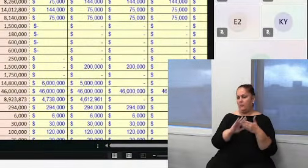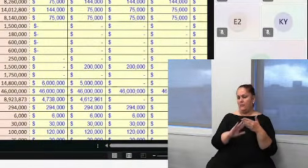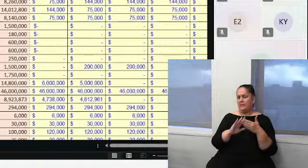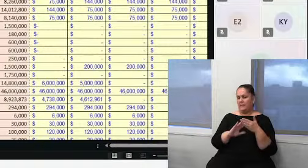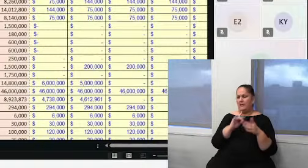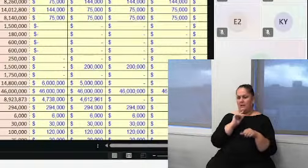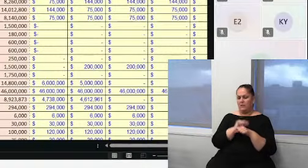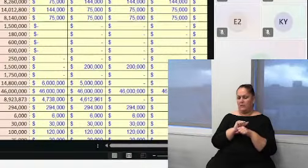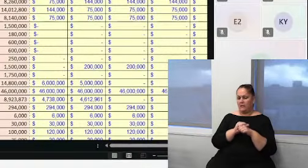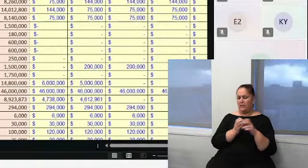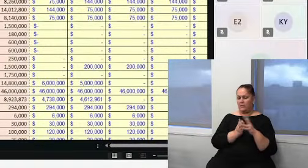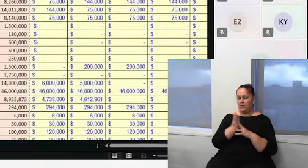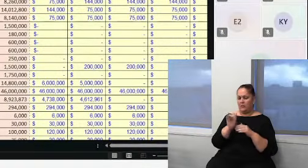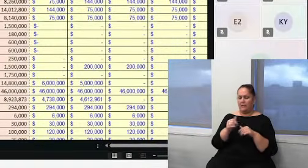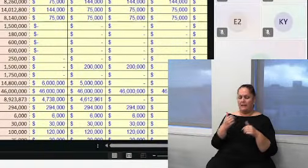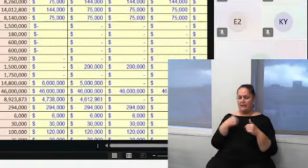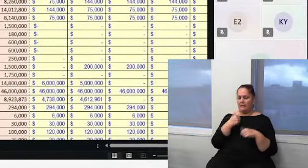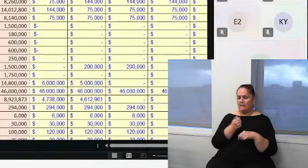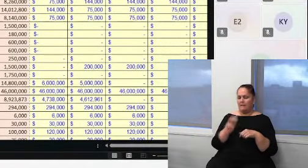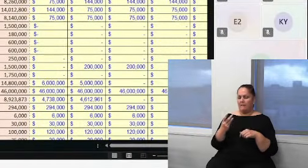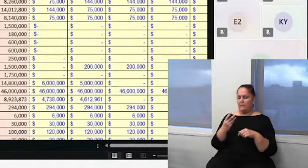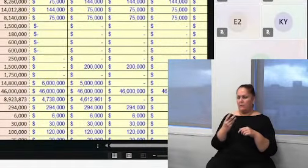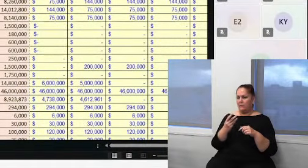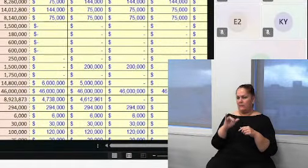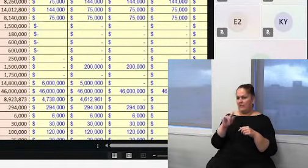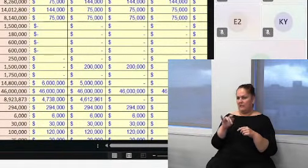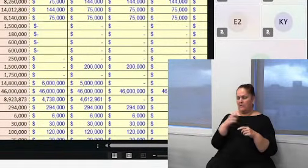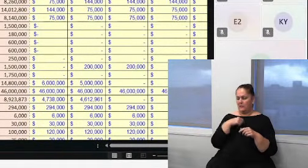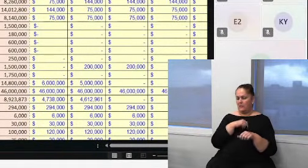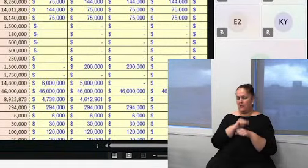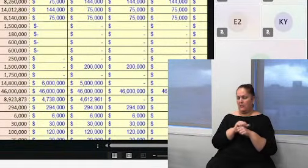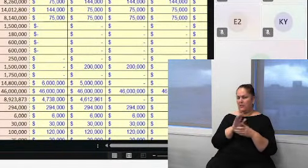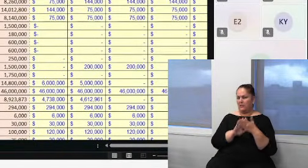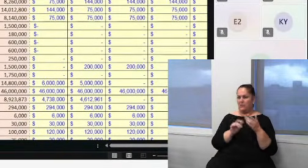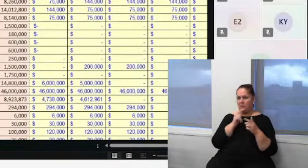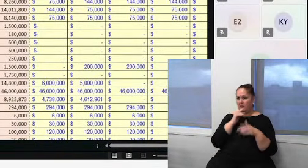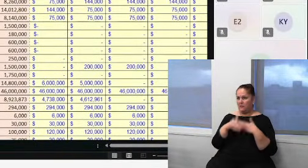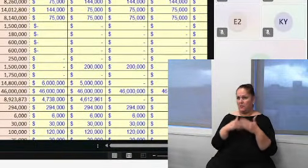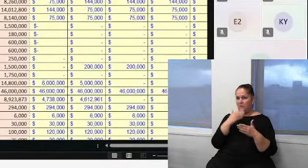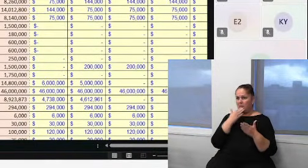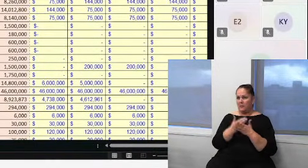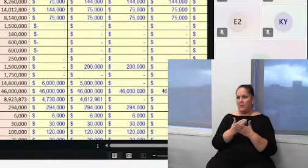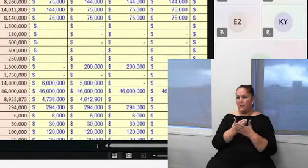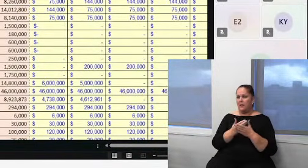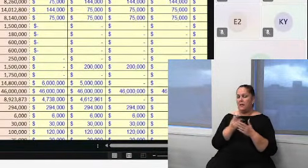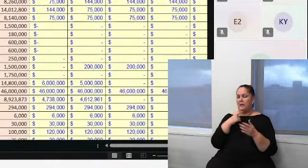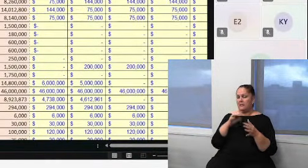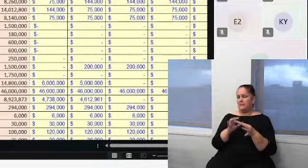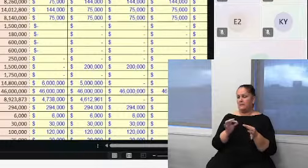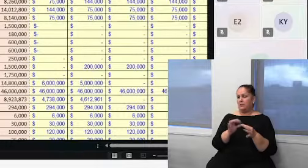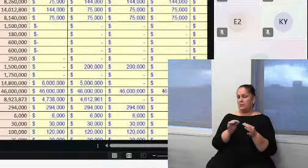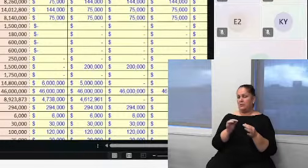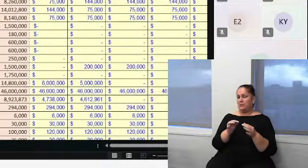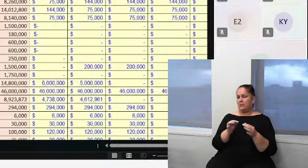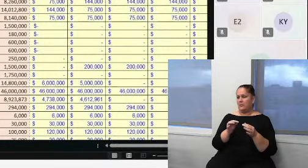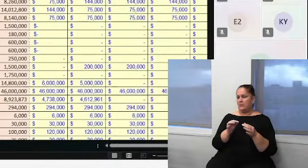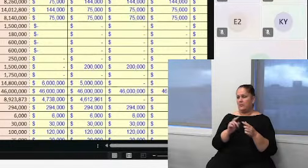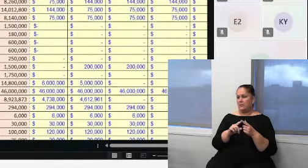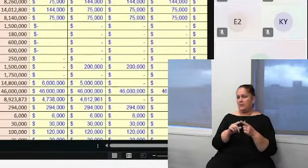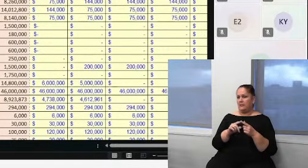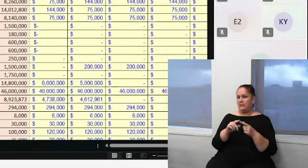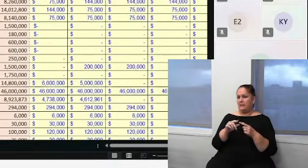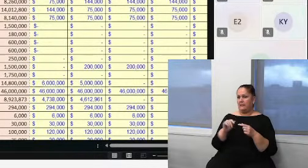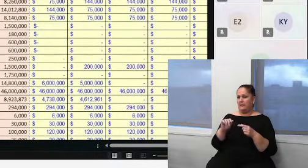are operating and working through it. We have a few items in there working through, but has gone very well. As I mentioned,